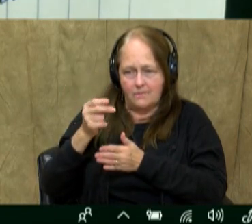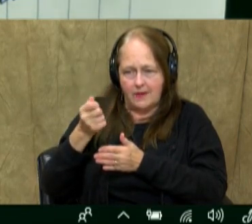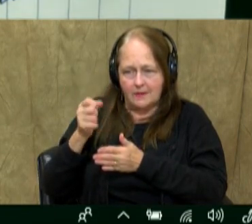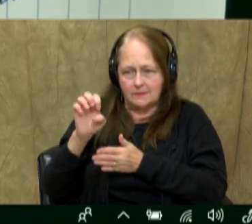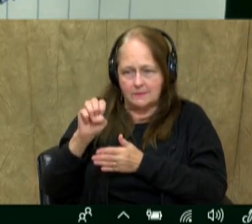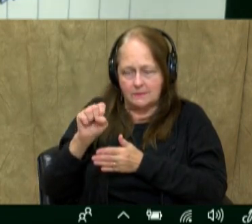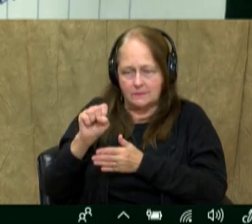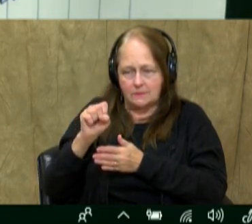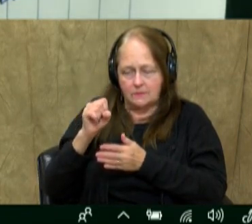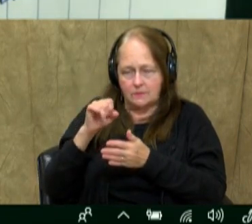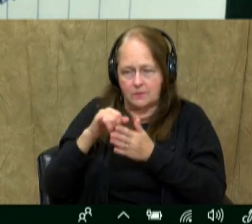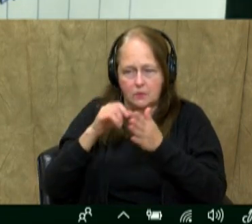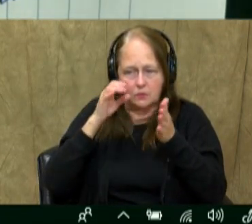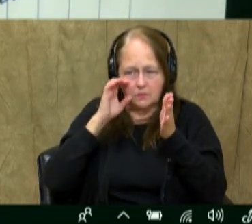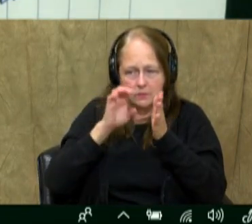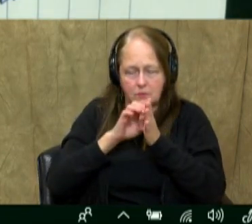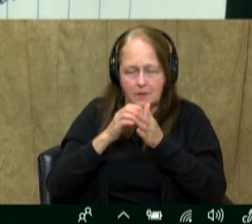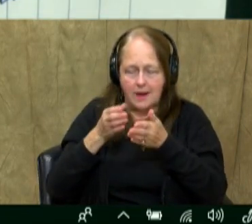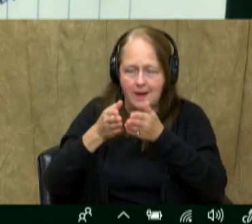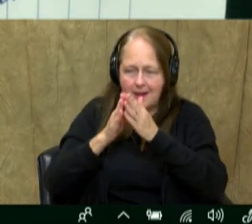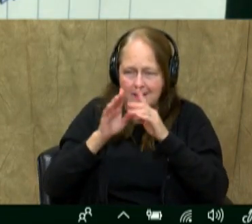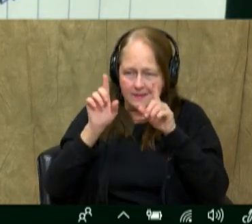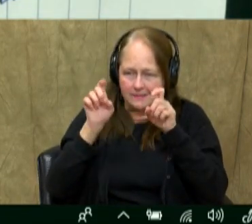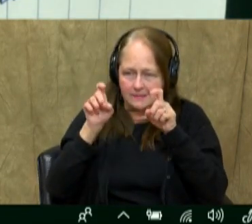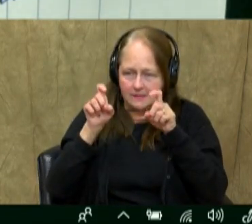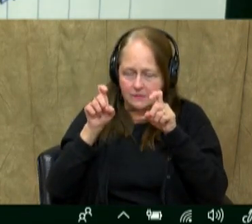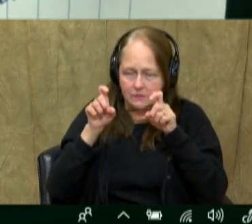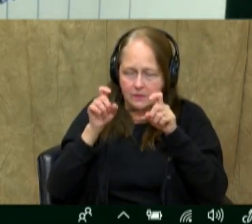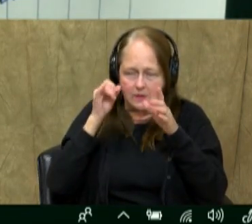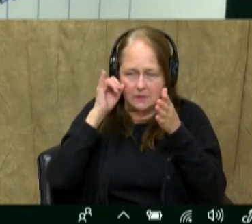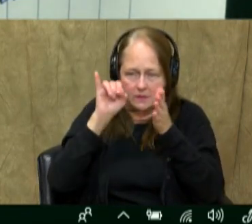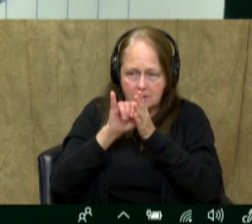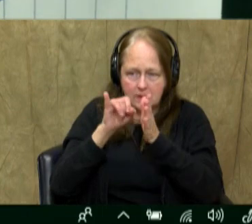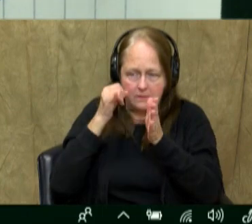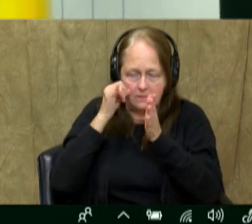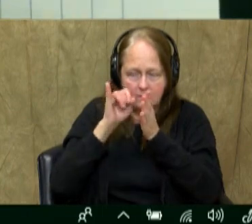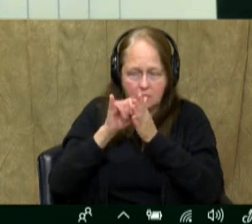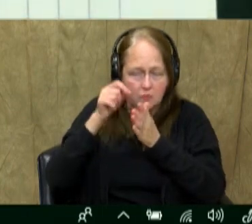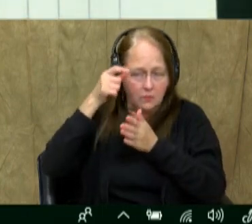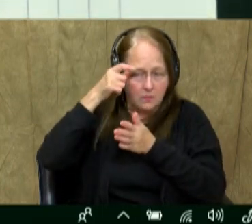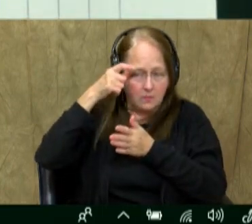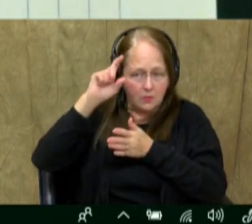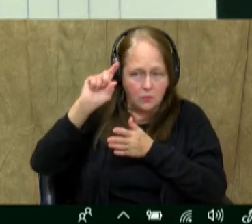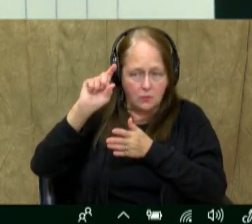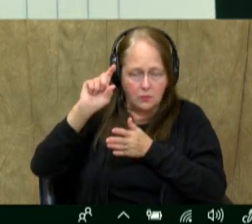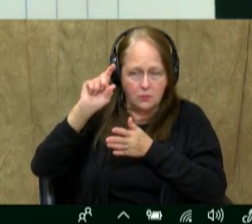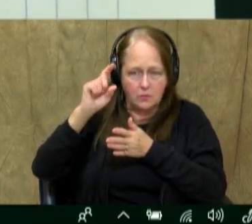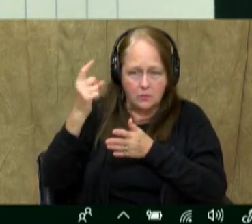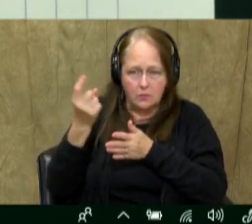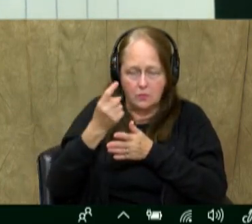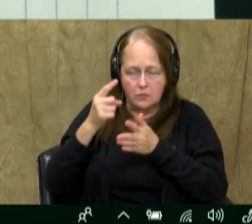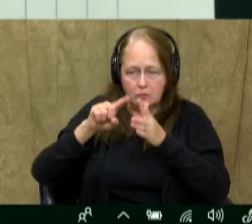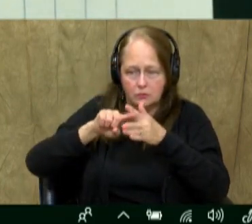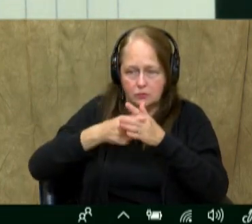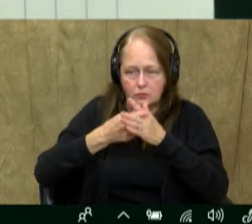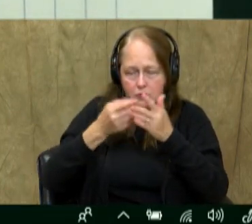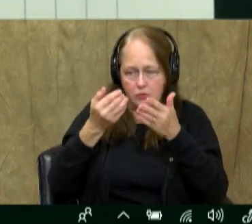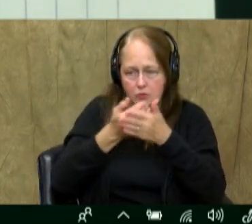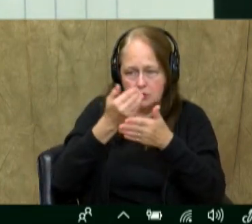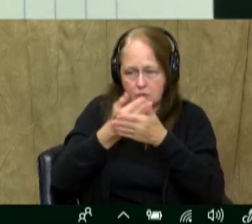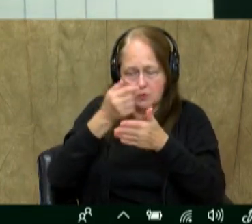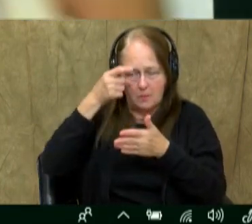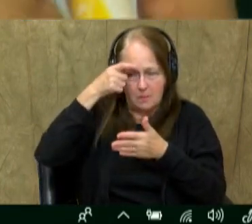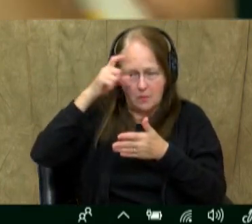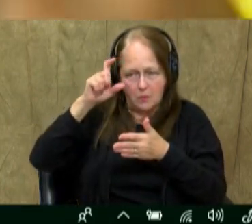diagram. So if you're asked on a test to identify phases of the moon in the diagram, always start with new